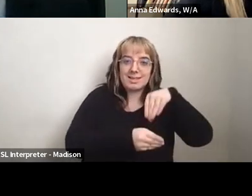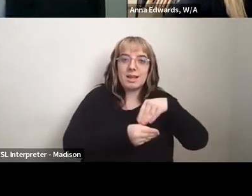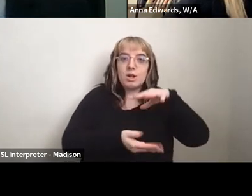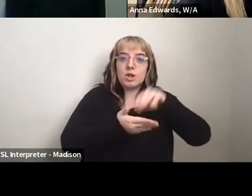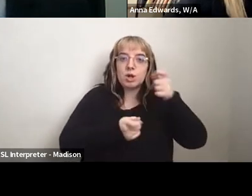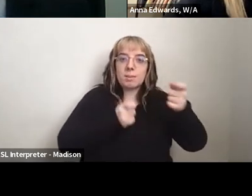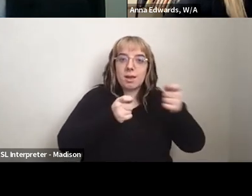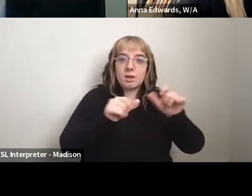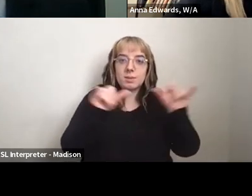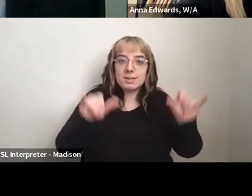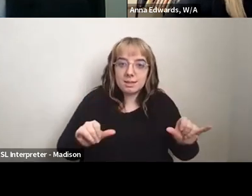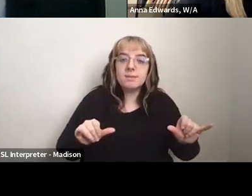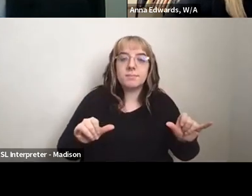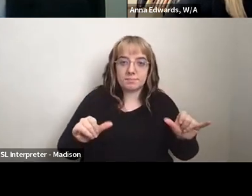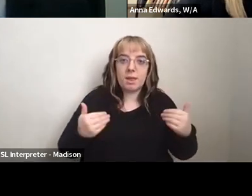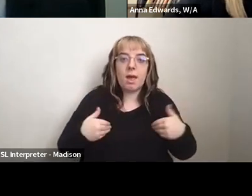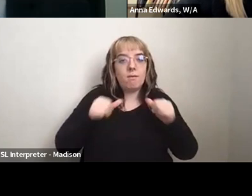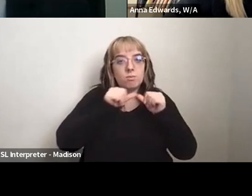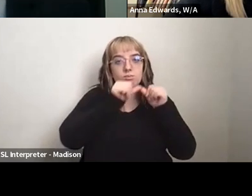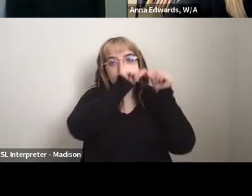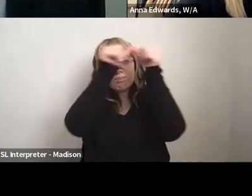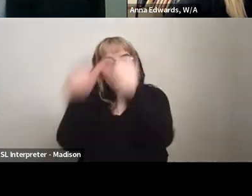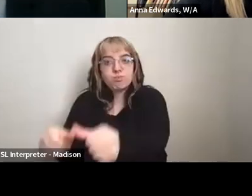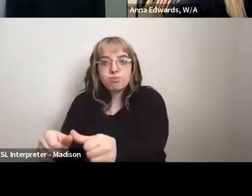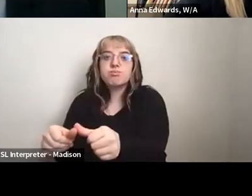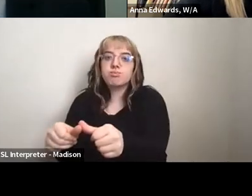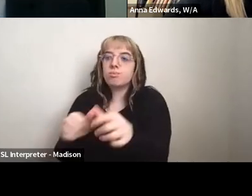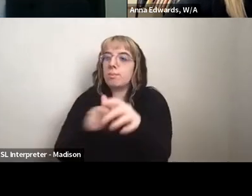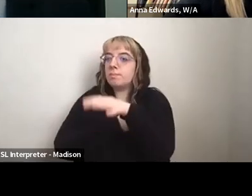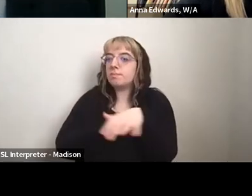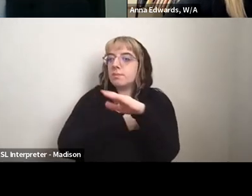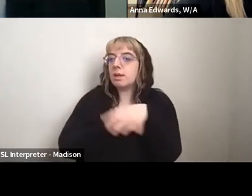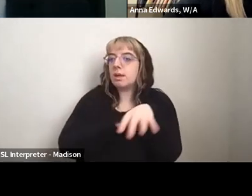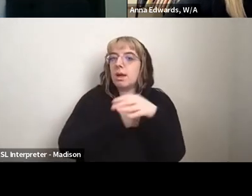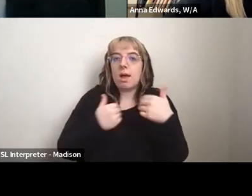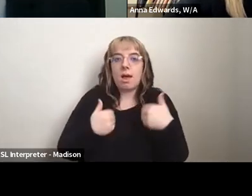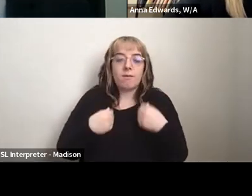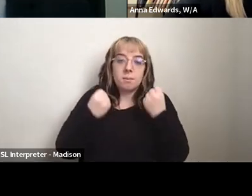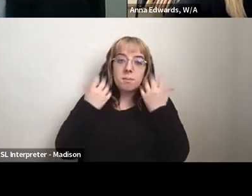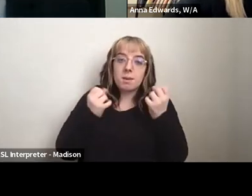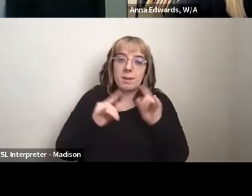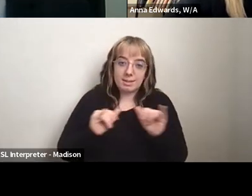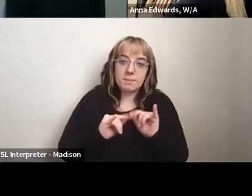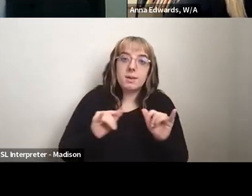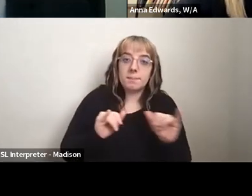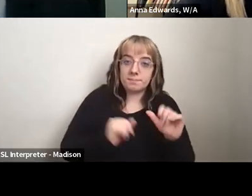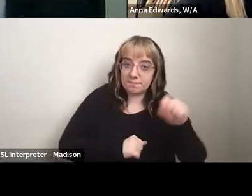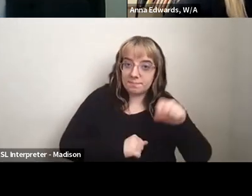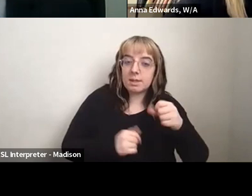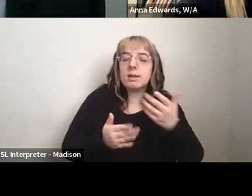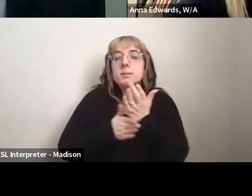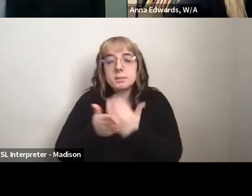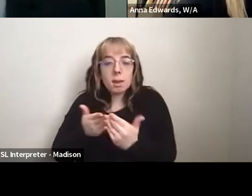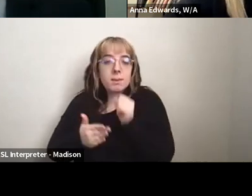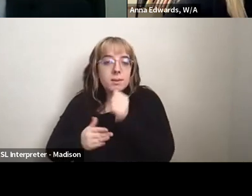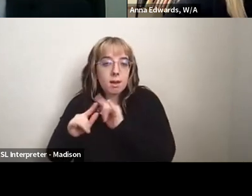yes, we have continued the we have lots of synchronous, and some asynchronous. We